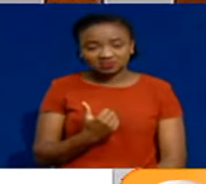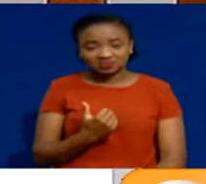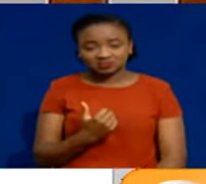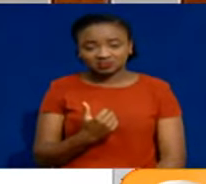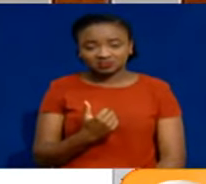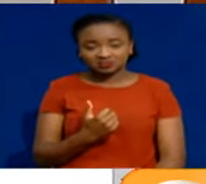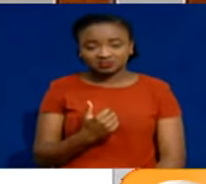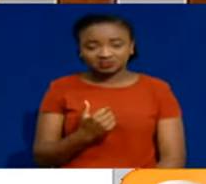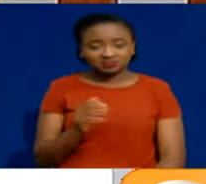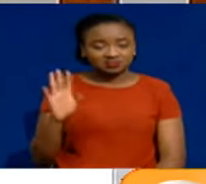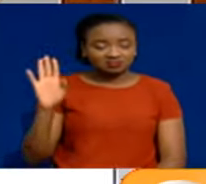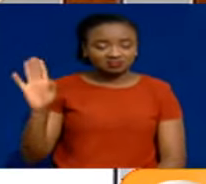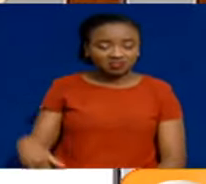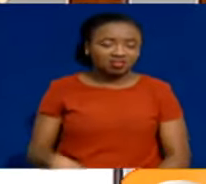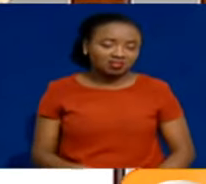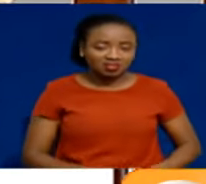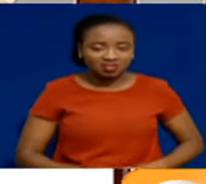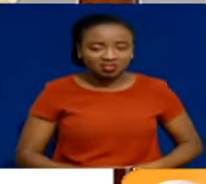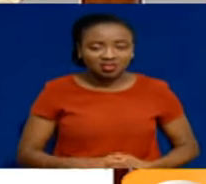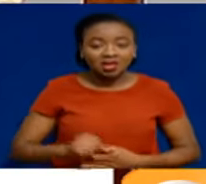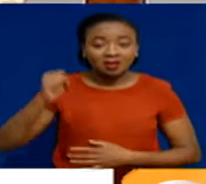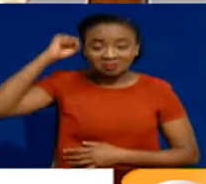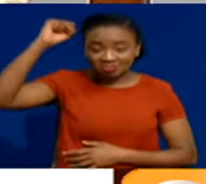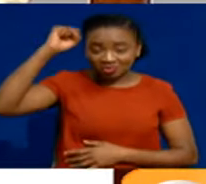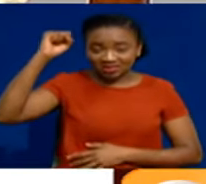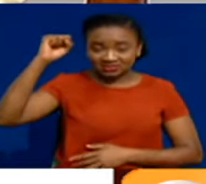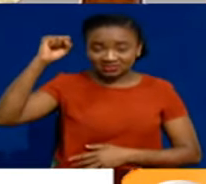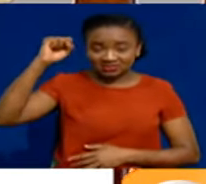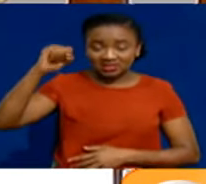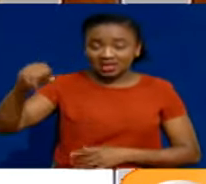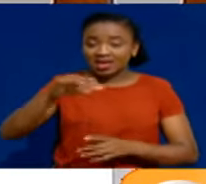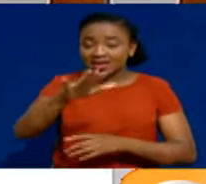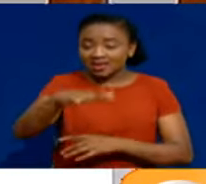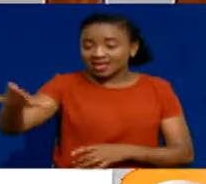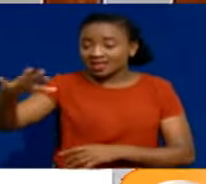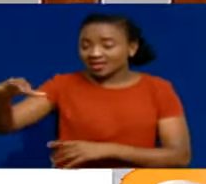eat tomorrow. Politics is not priority in the developed world.